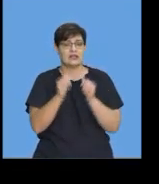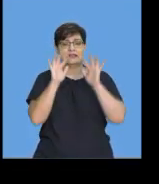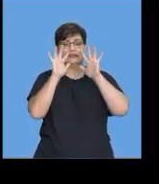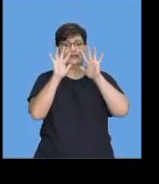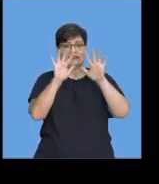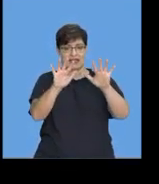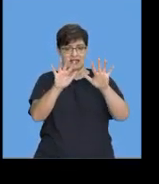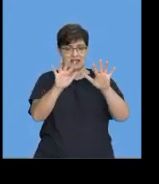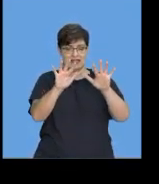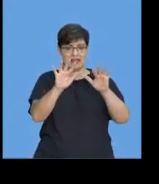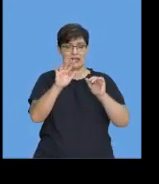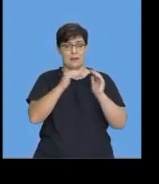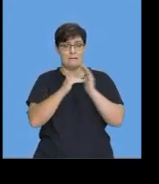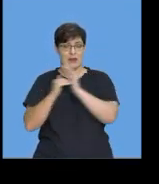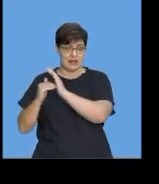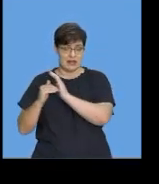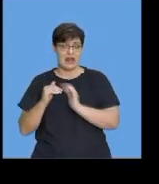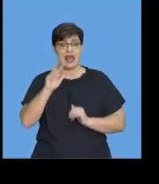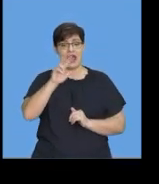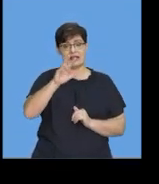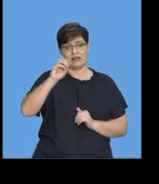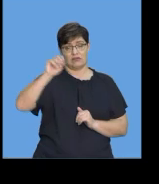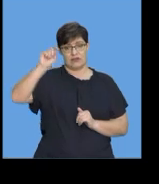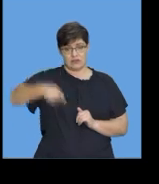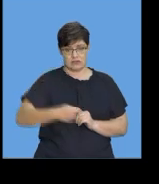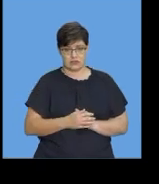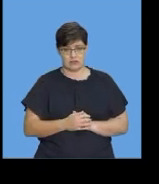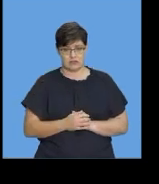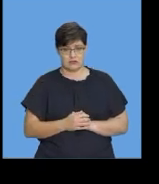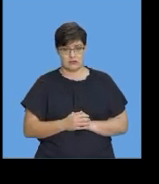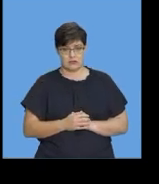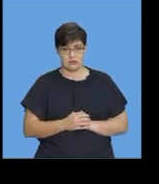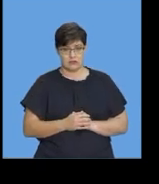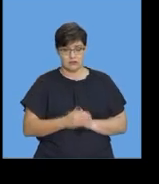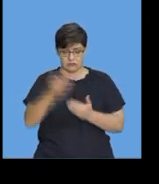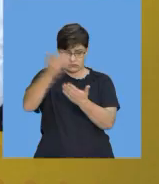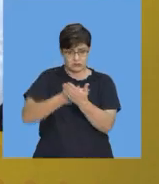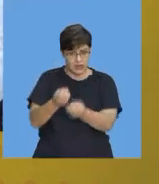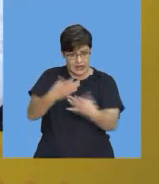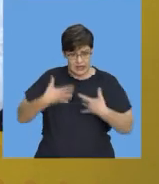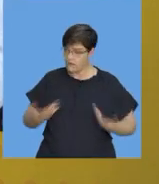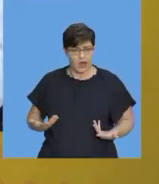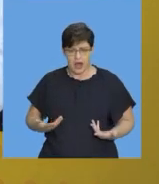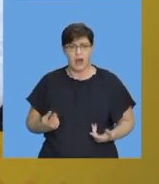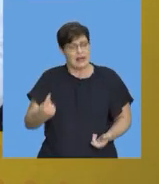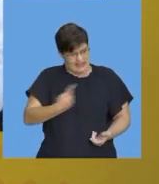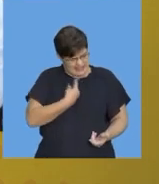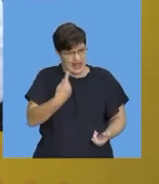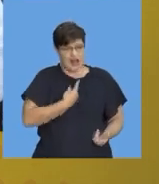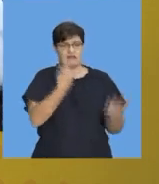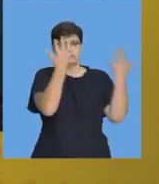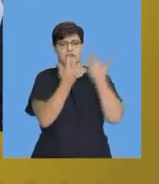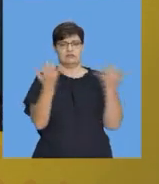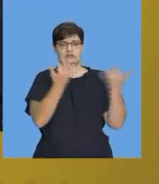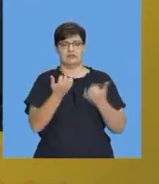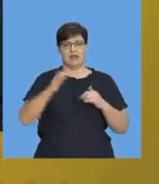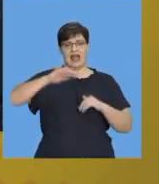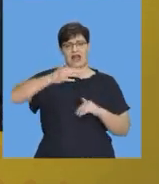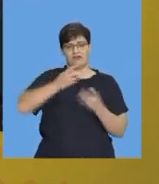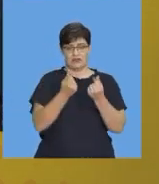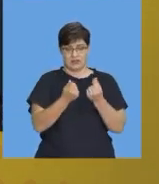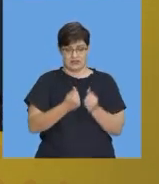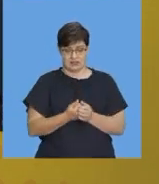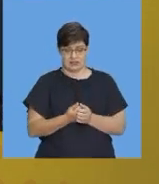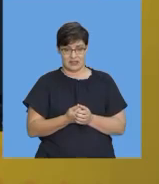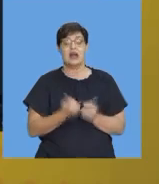of 10,800,000. Now, this information was not provided to you. You had to calculate the average